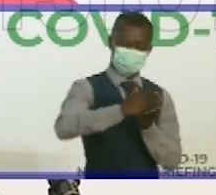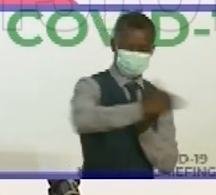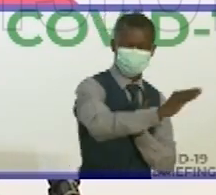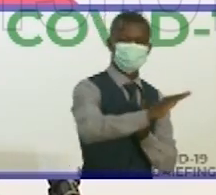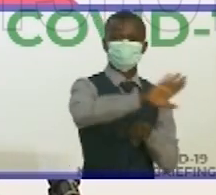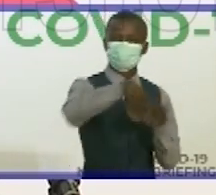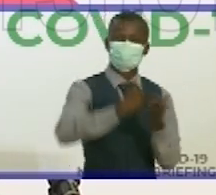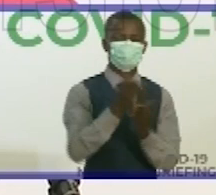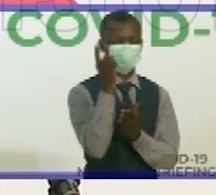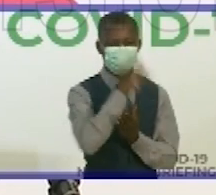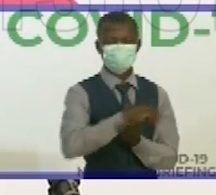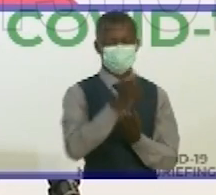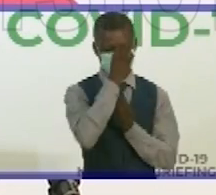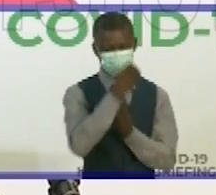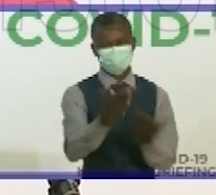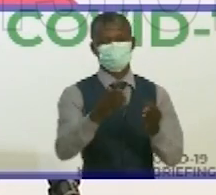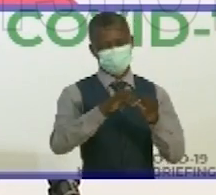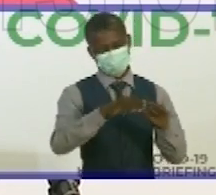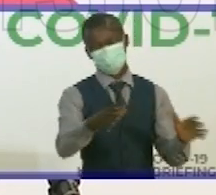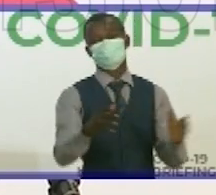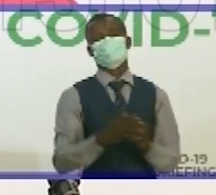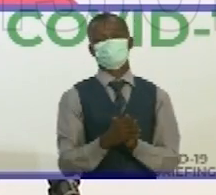and speculation on deaths.